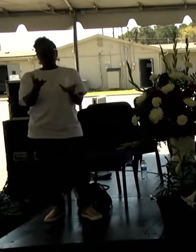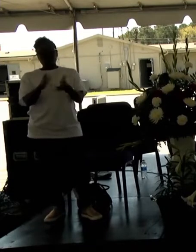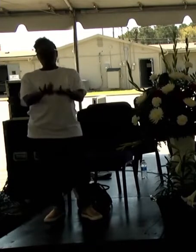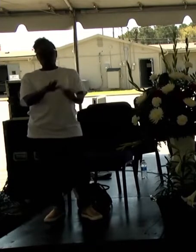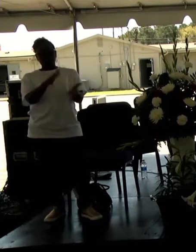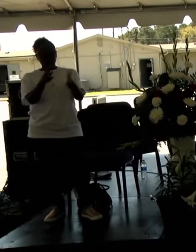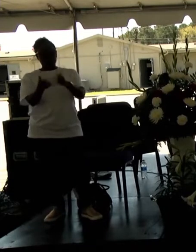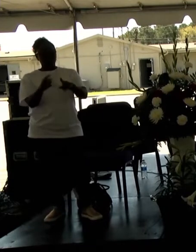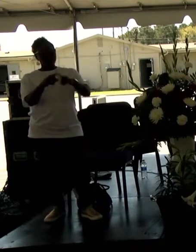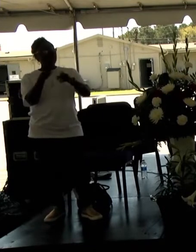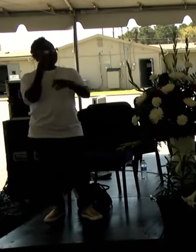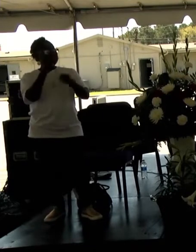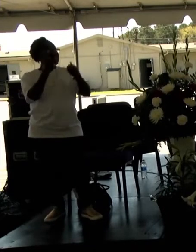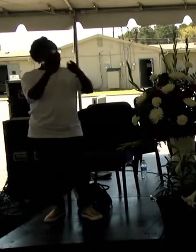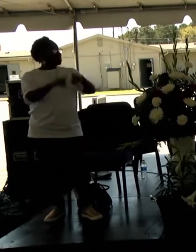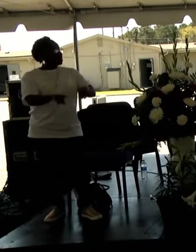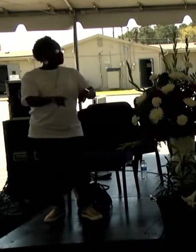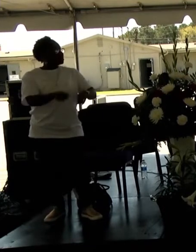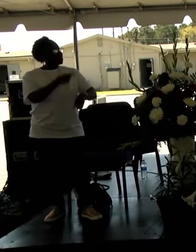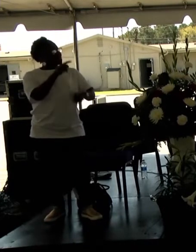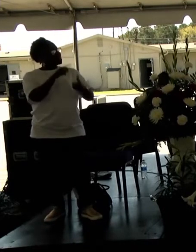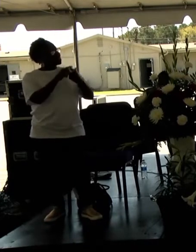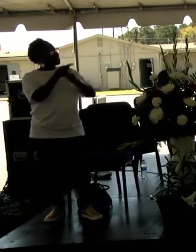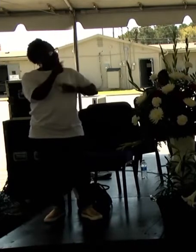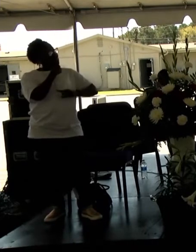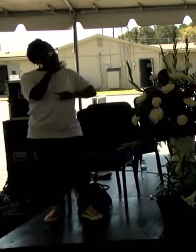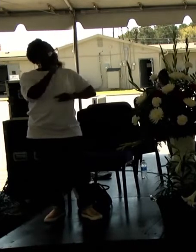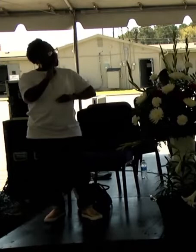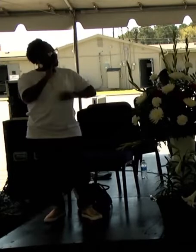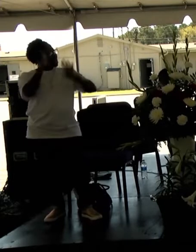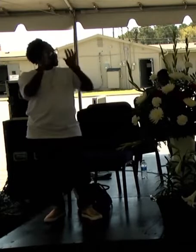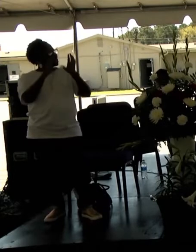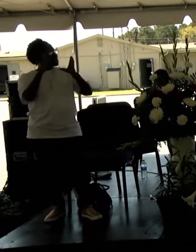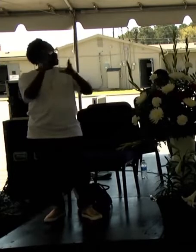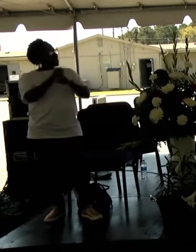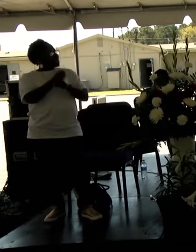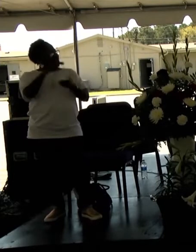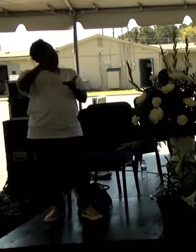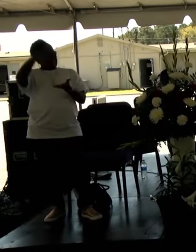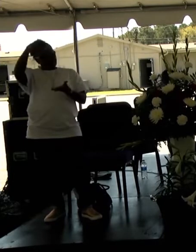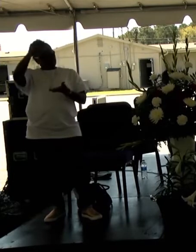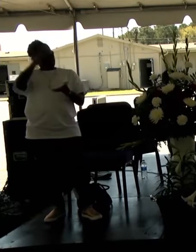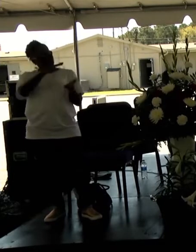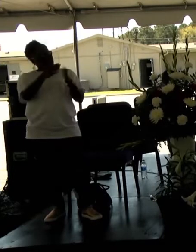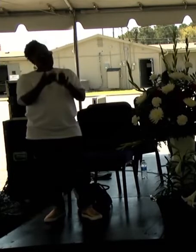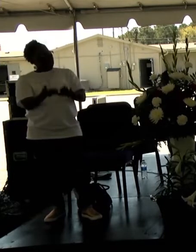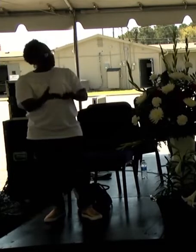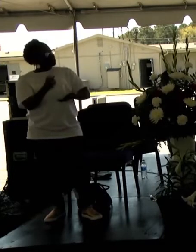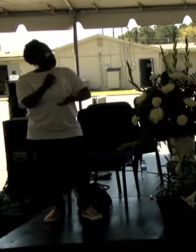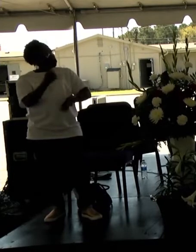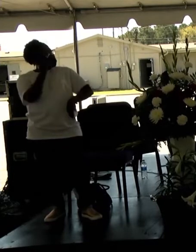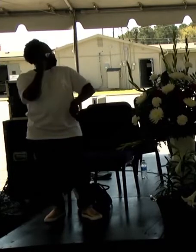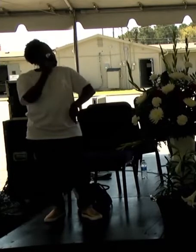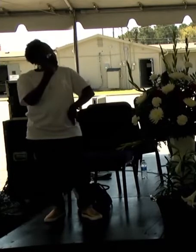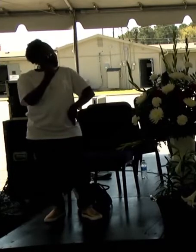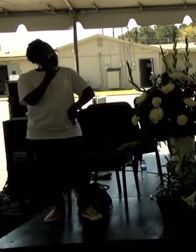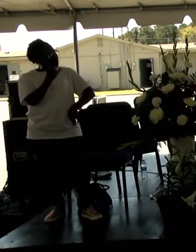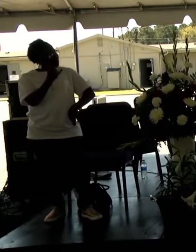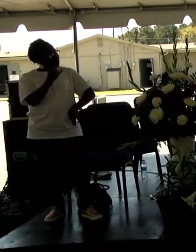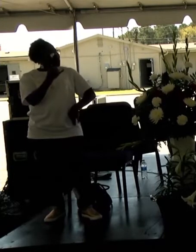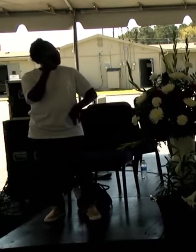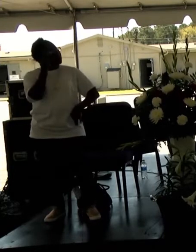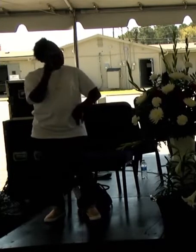death. But watch what happens. He says that I may attain the resurrection of the dead. So if it's